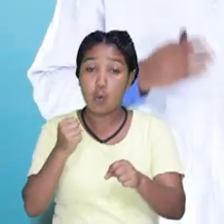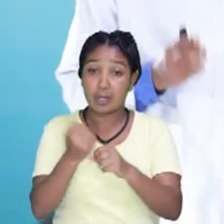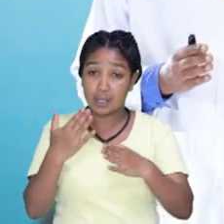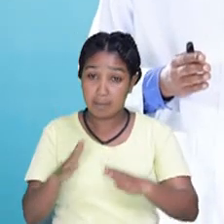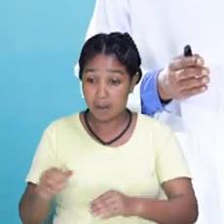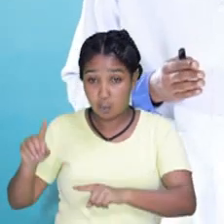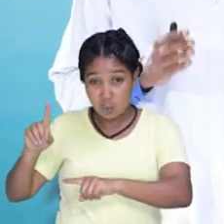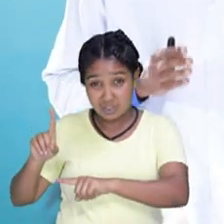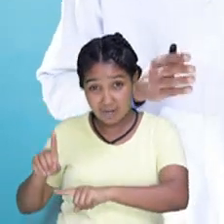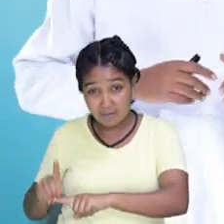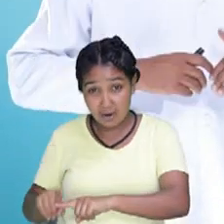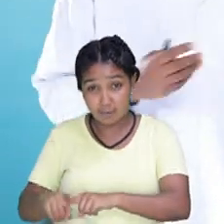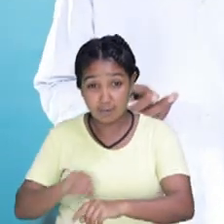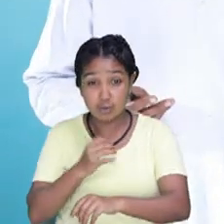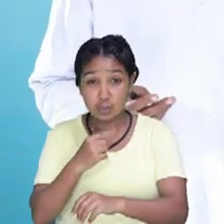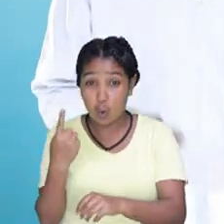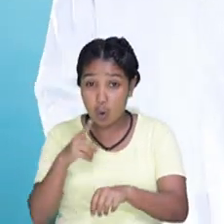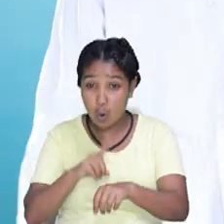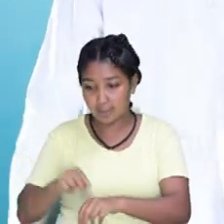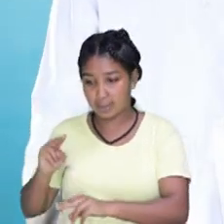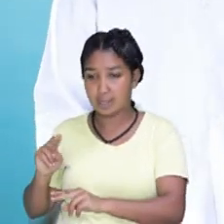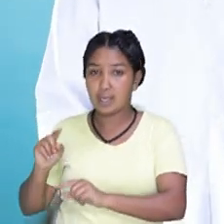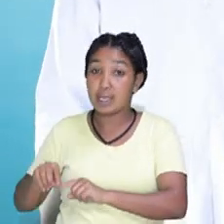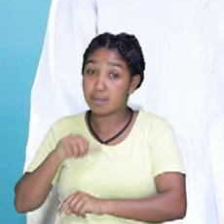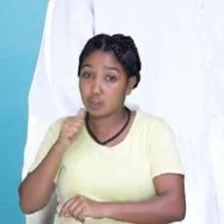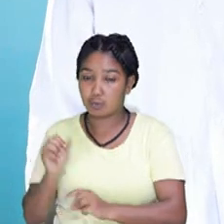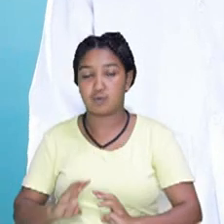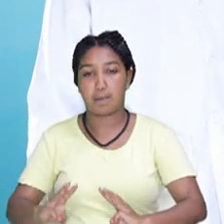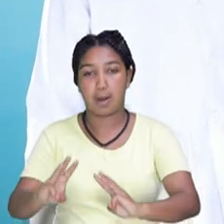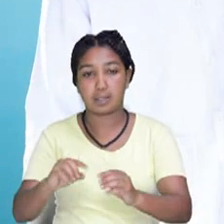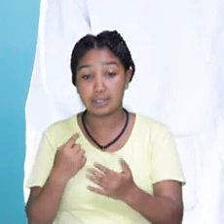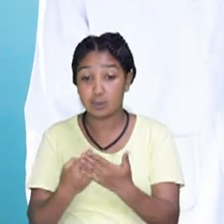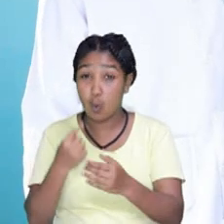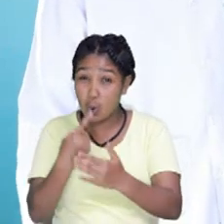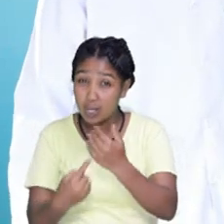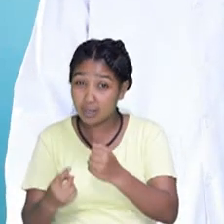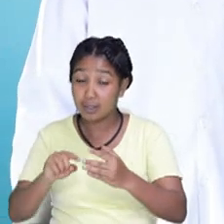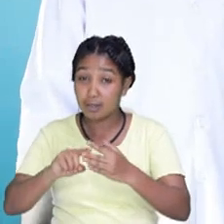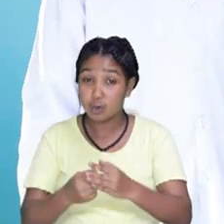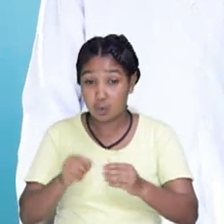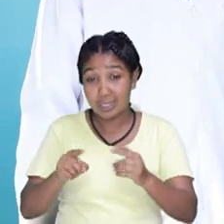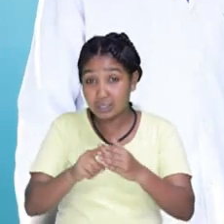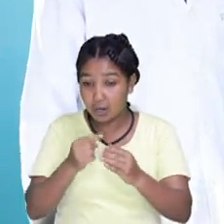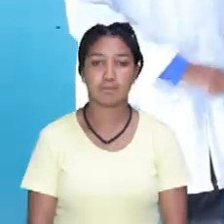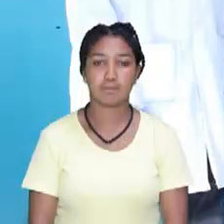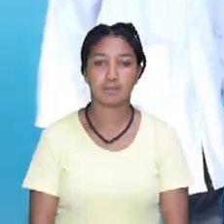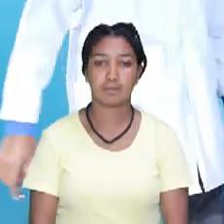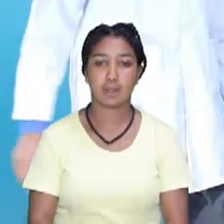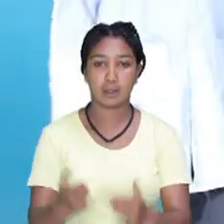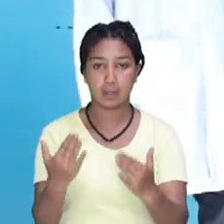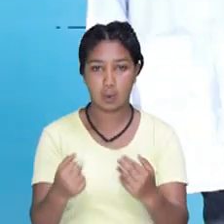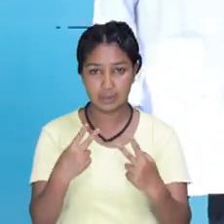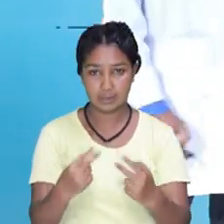by conservative force is always independent of the path. It only depends with initial and final location.